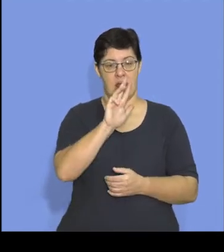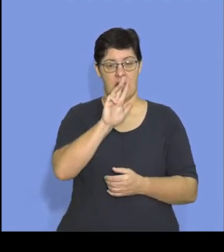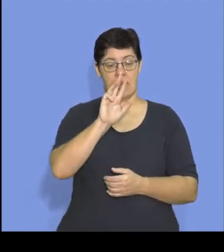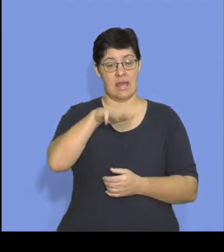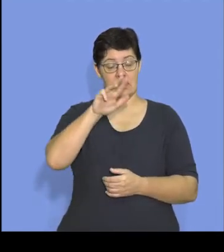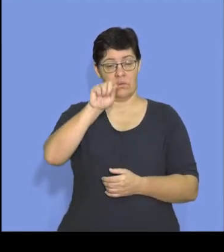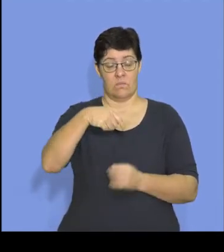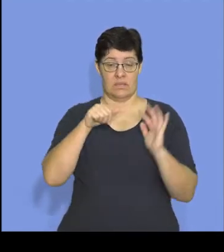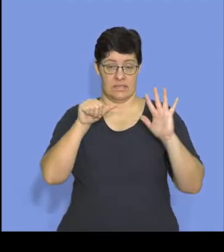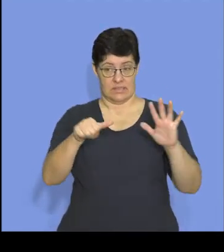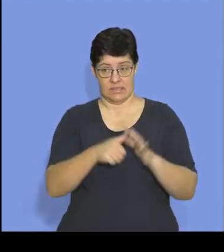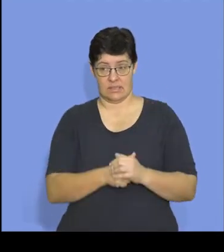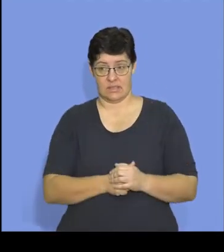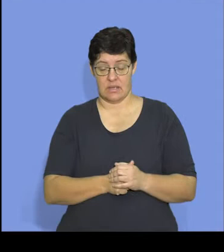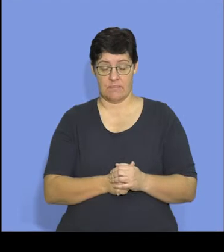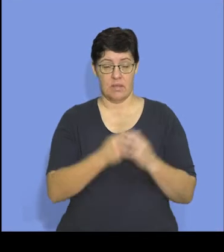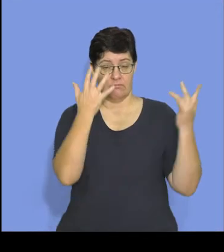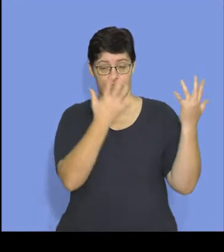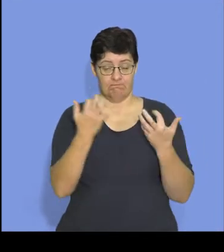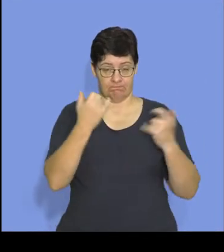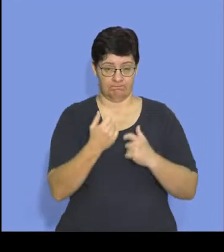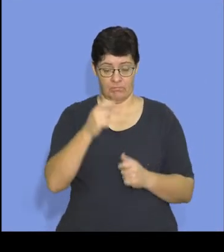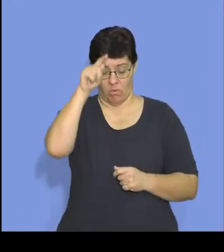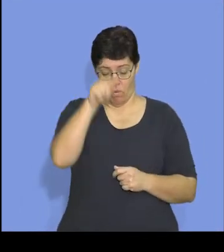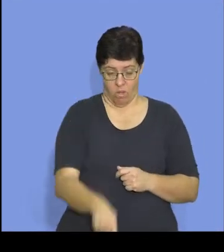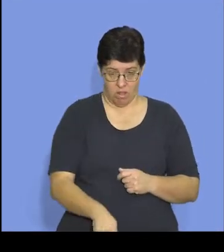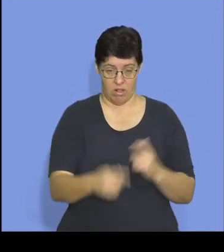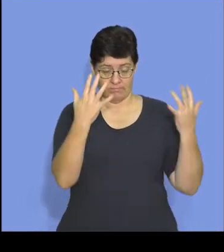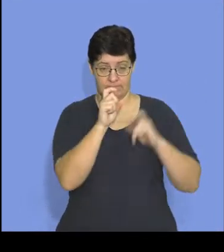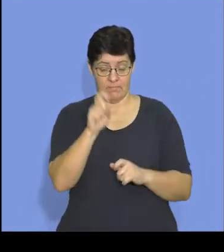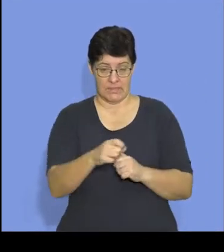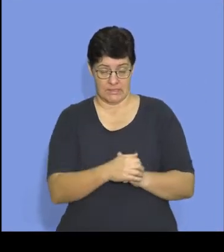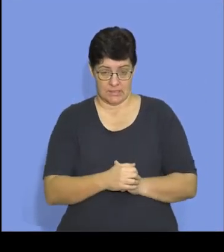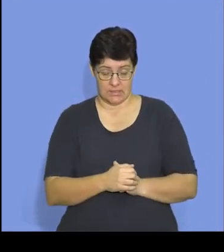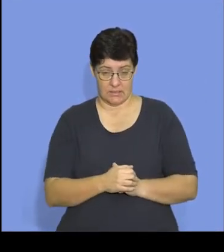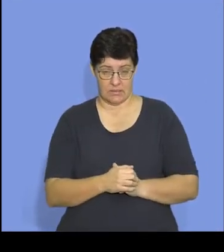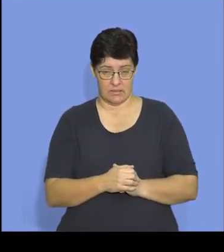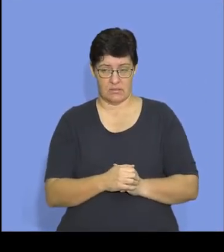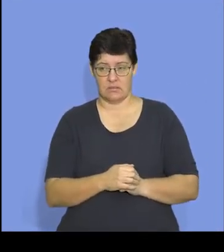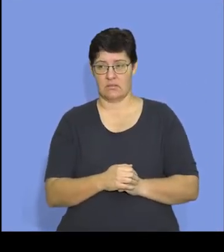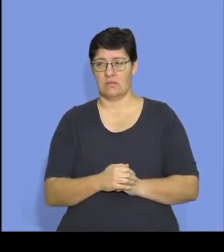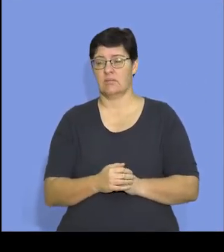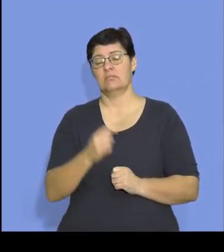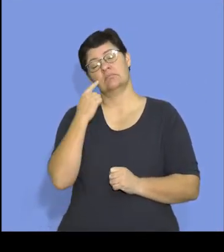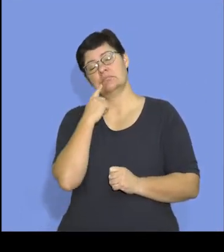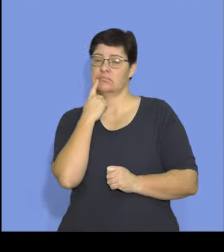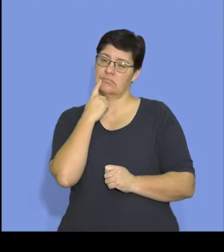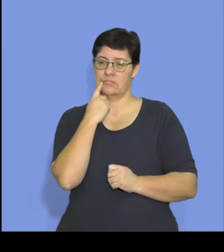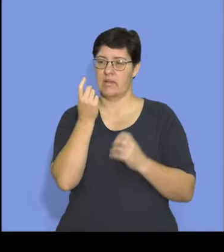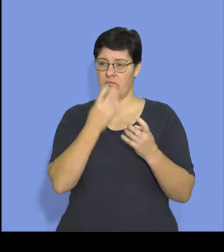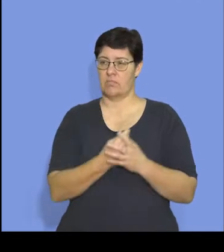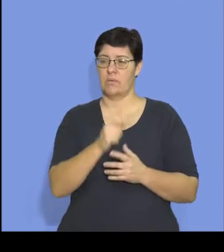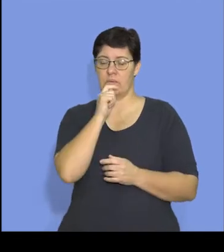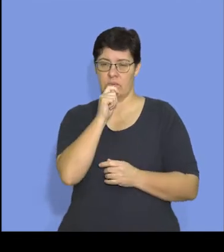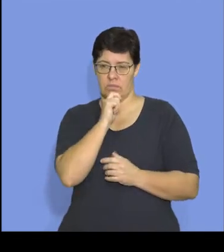19,6. I need to calculate the velocities for all the rest. Thinking about the information I have, I'm going to